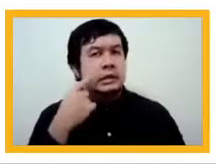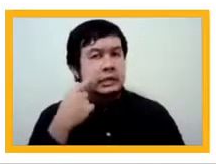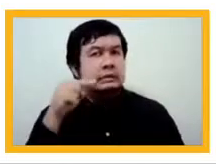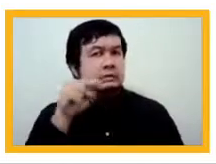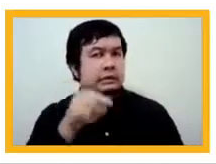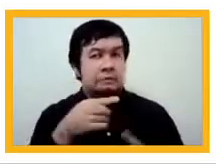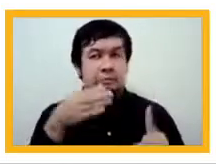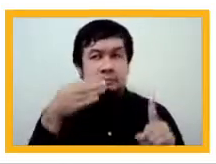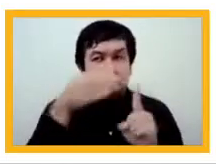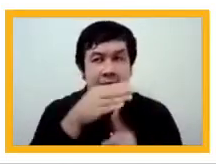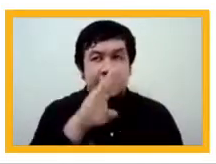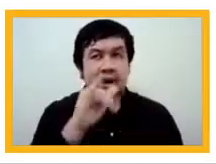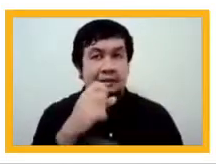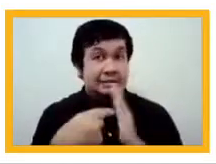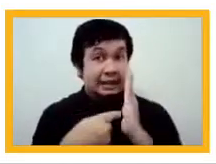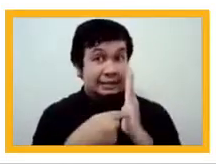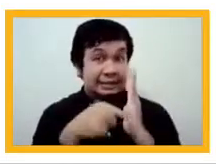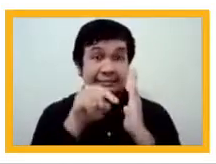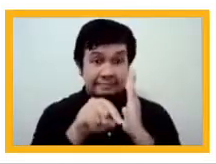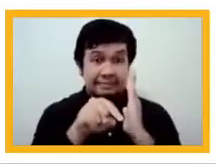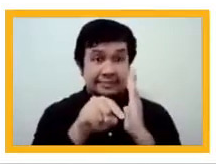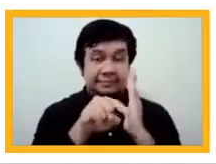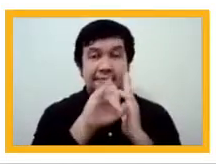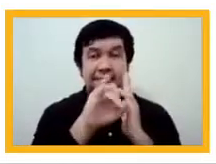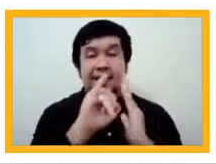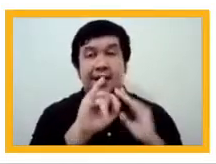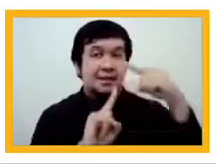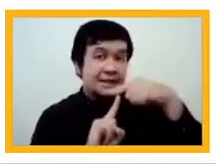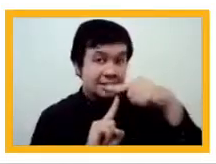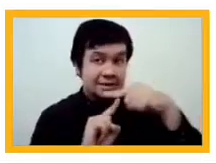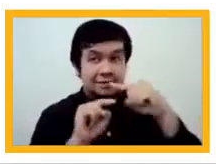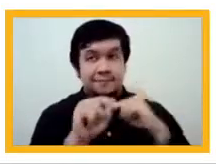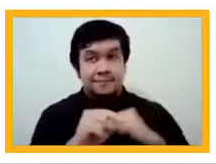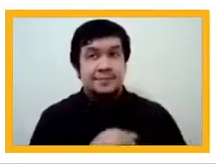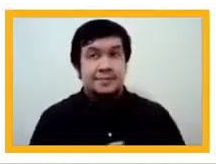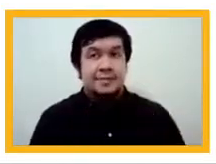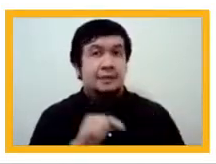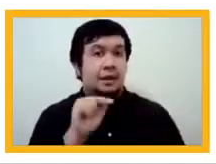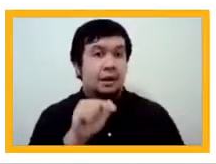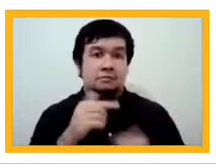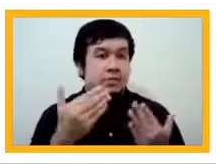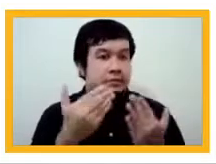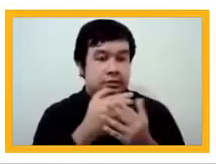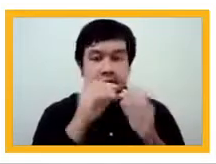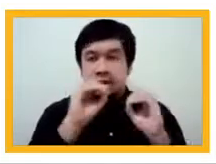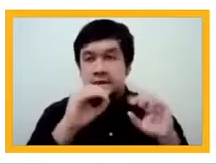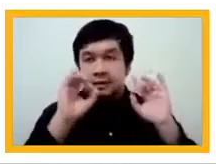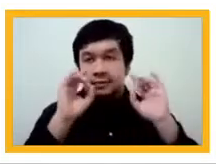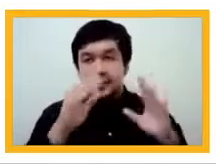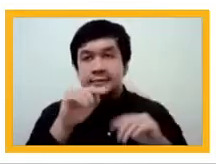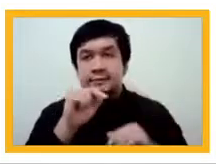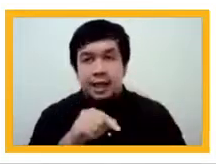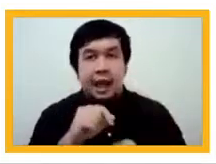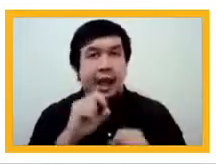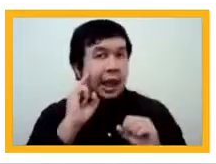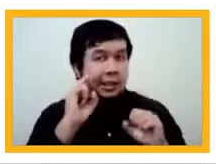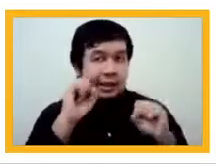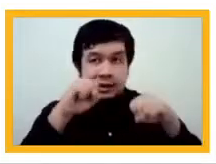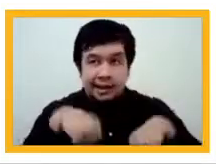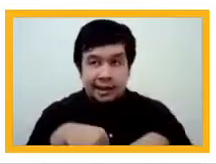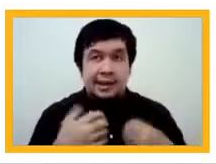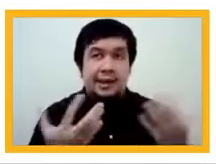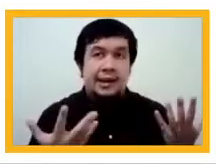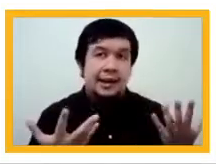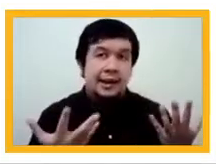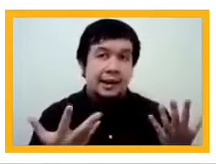IT course online because, you know, by using computer, they can also do the hands-on practice. But the just teaching IT itself is not going